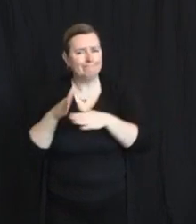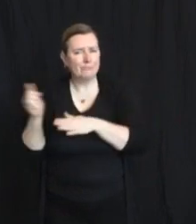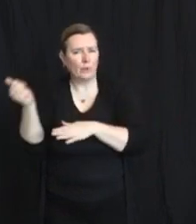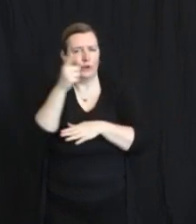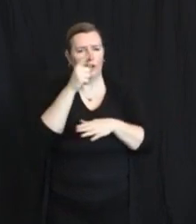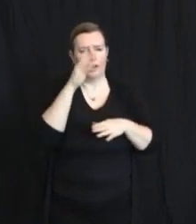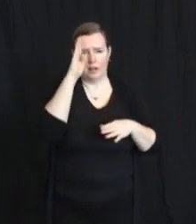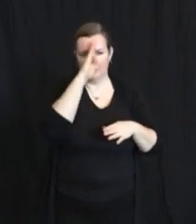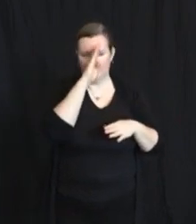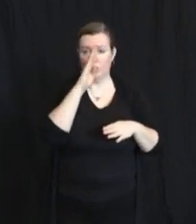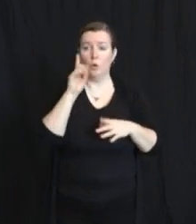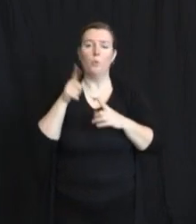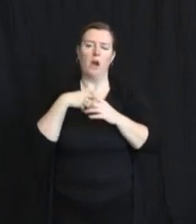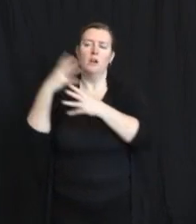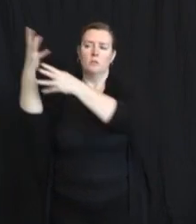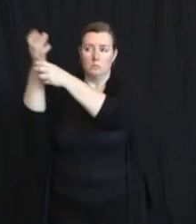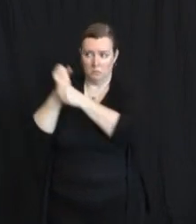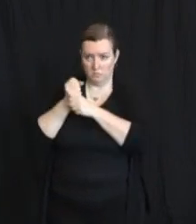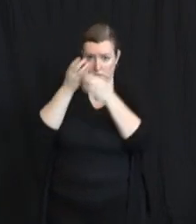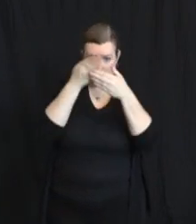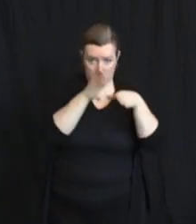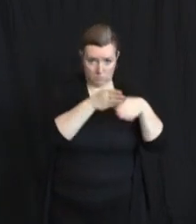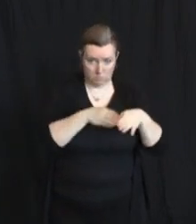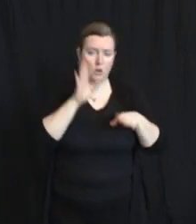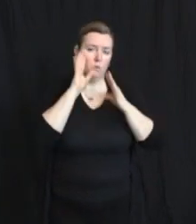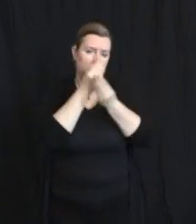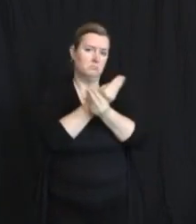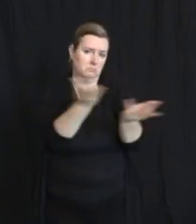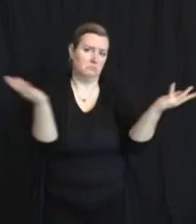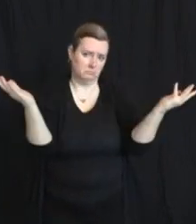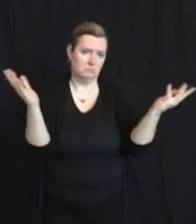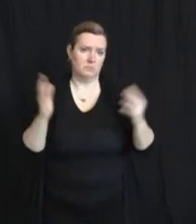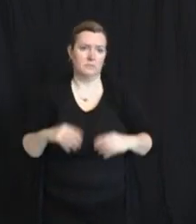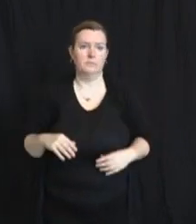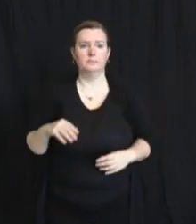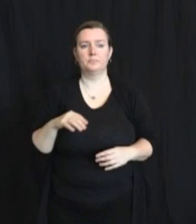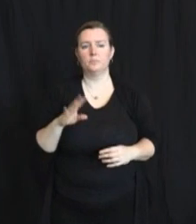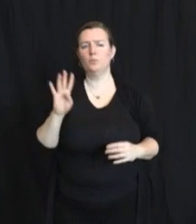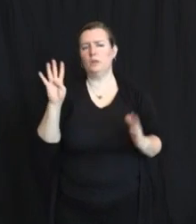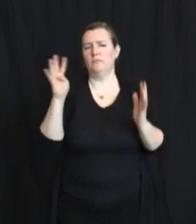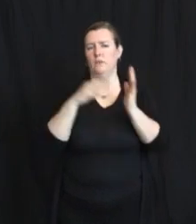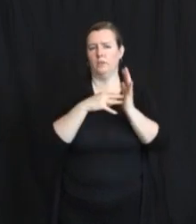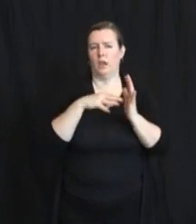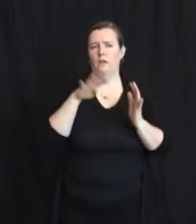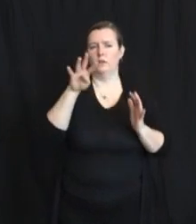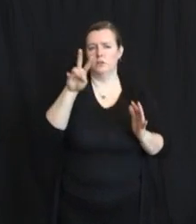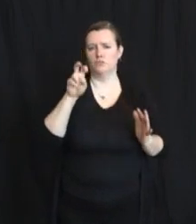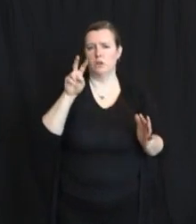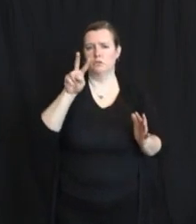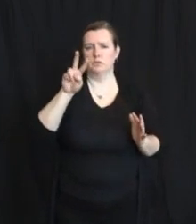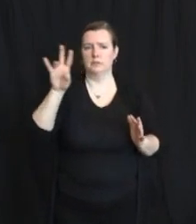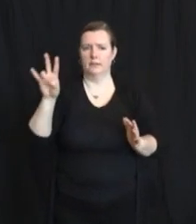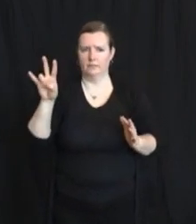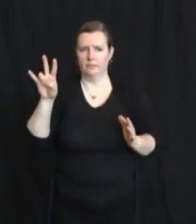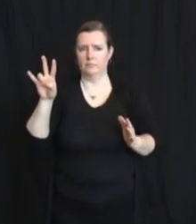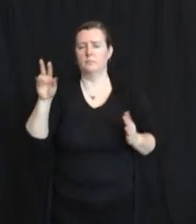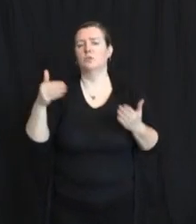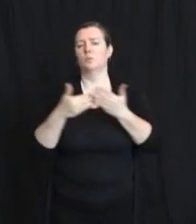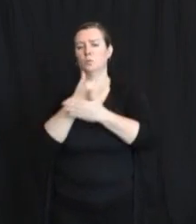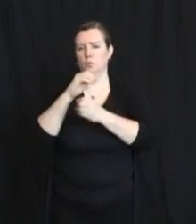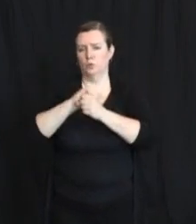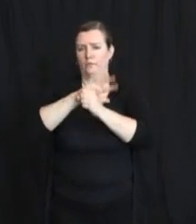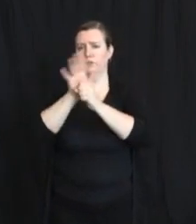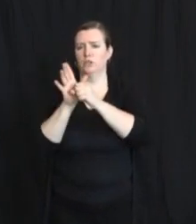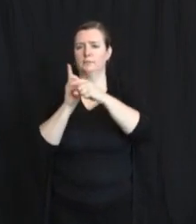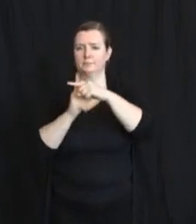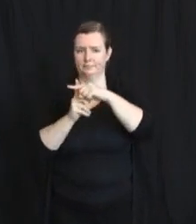you. Today we are reporting 4,247 new cases for a total of